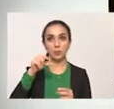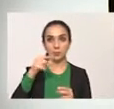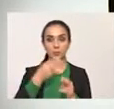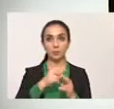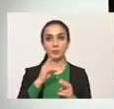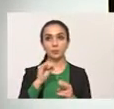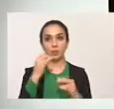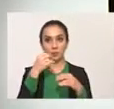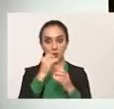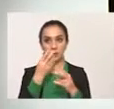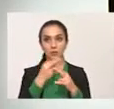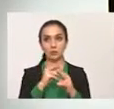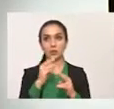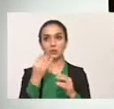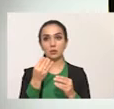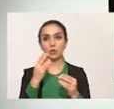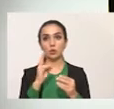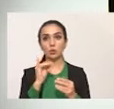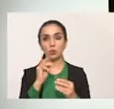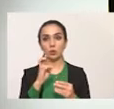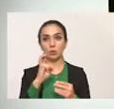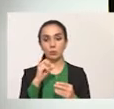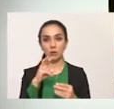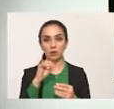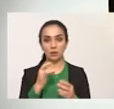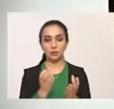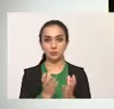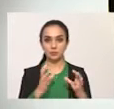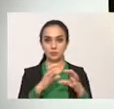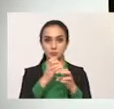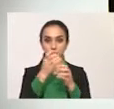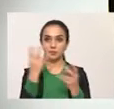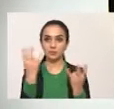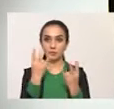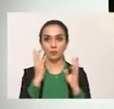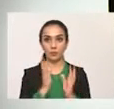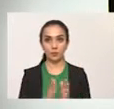bo'yoqlari, mikroskop hamda kolbalar kerak bo'ladi.